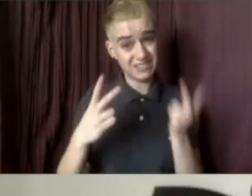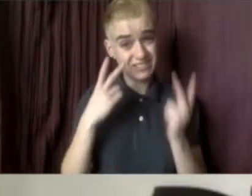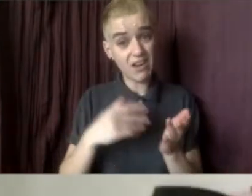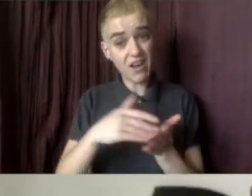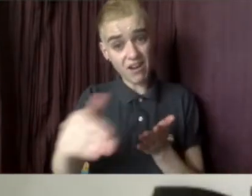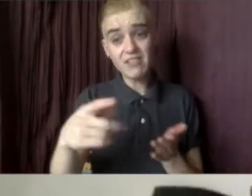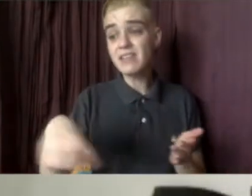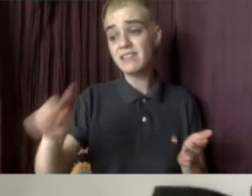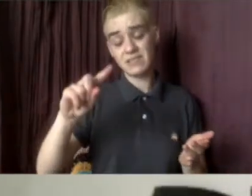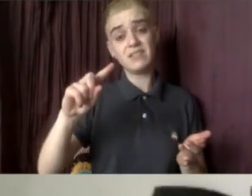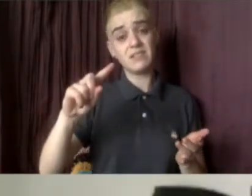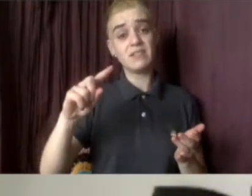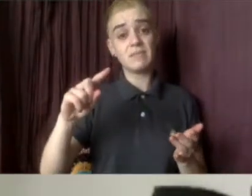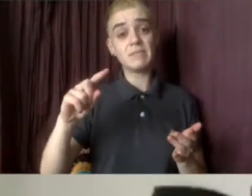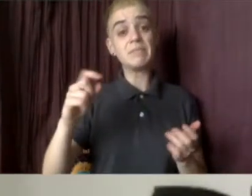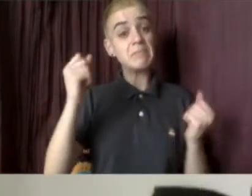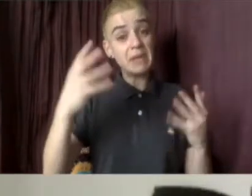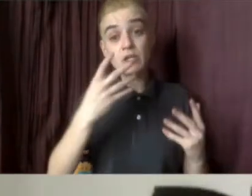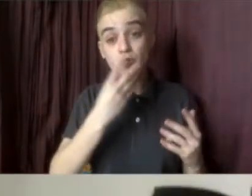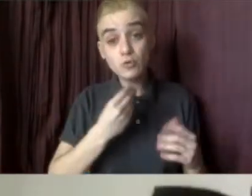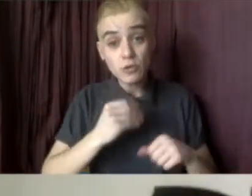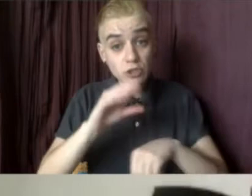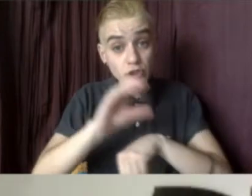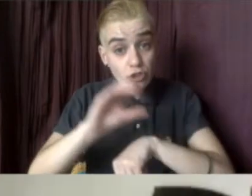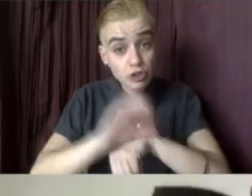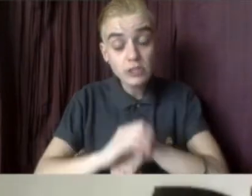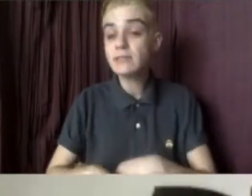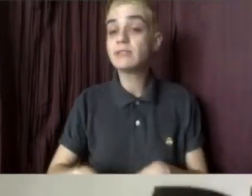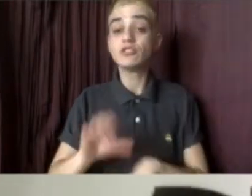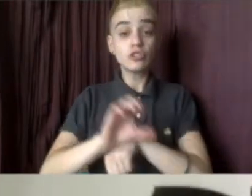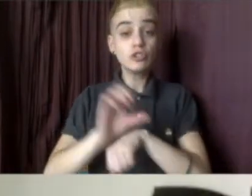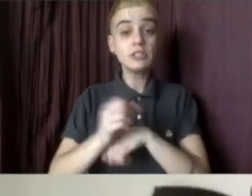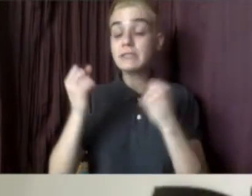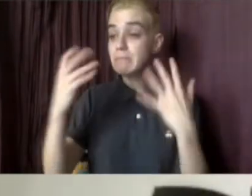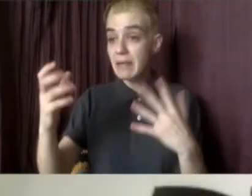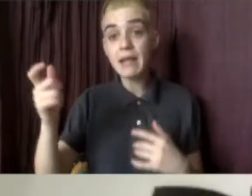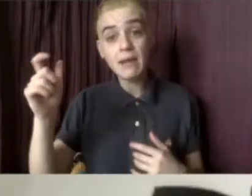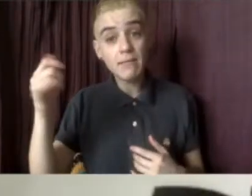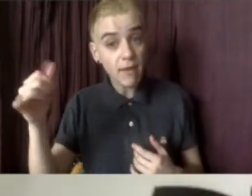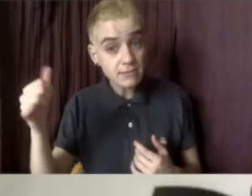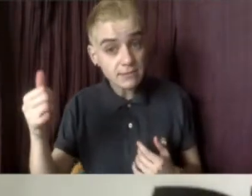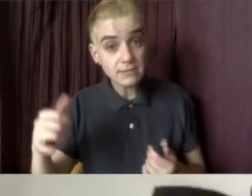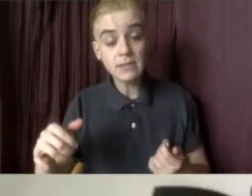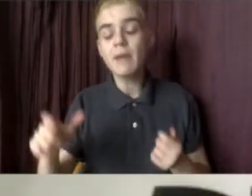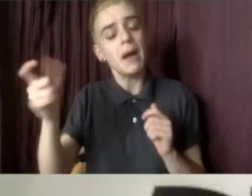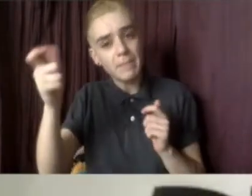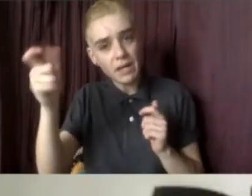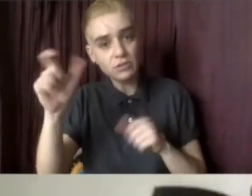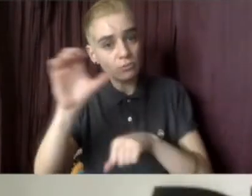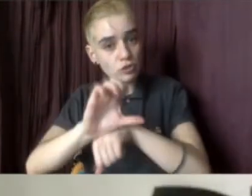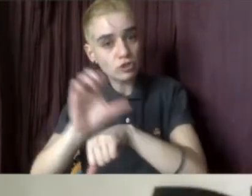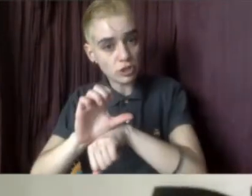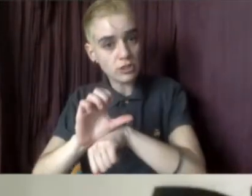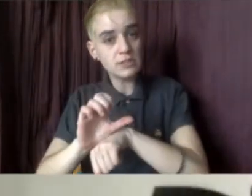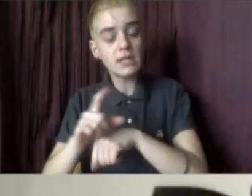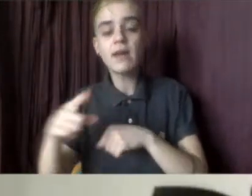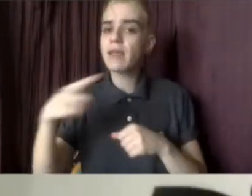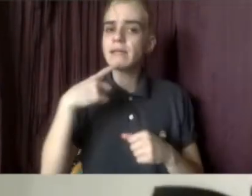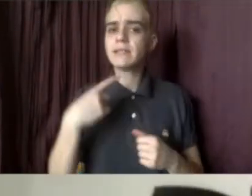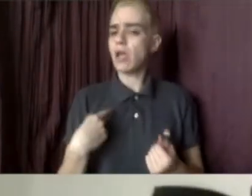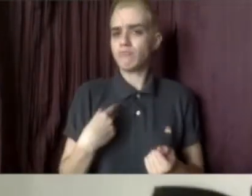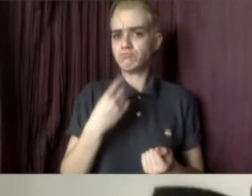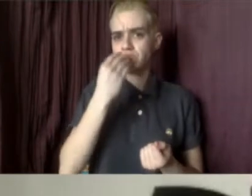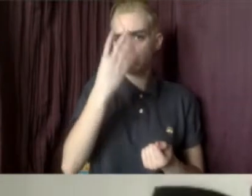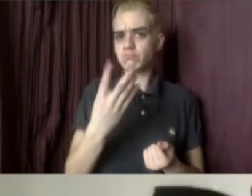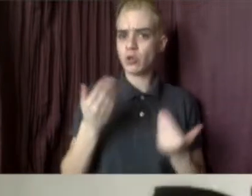your other faith-based organizations who are using that out, because that's what they will say. We're exempt from the ADA. We don't have to do